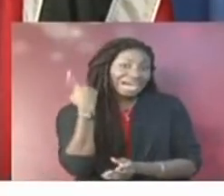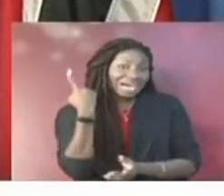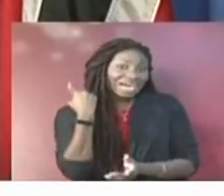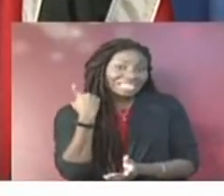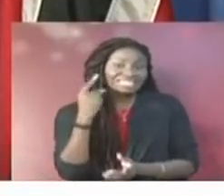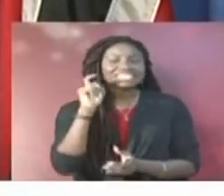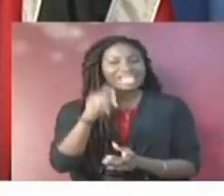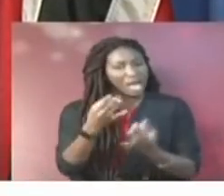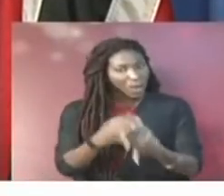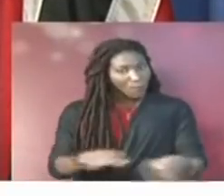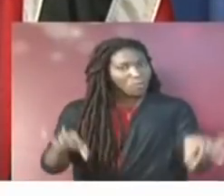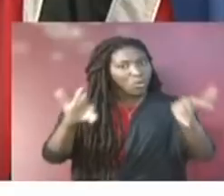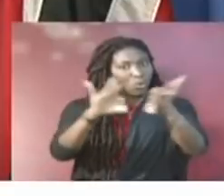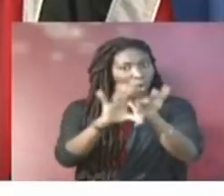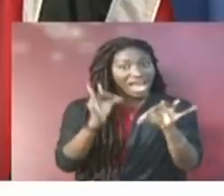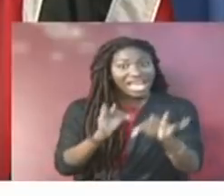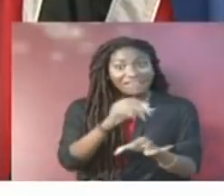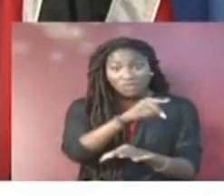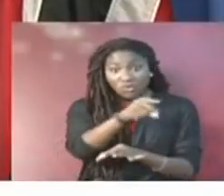travel.